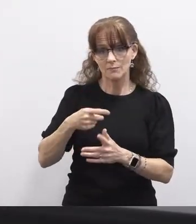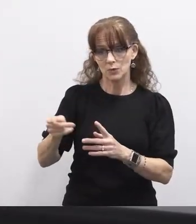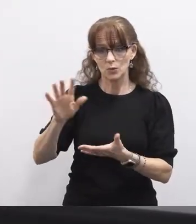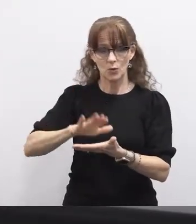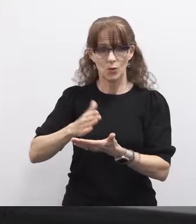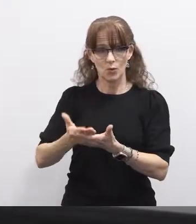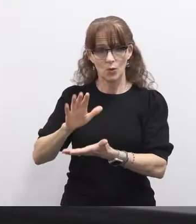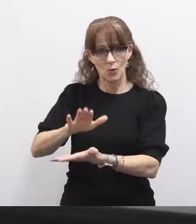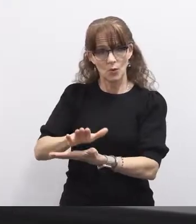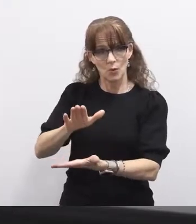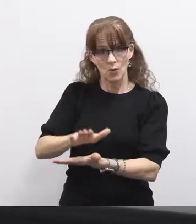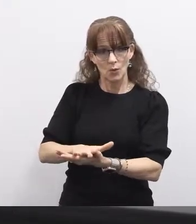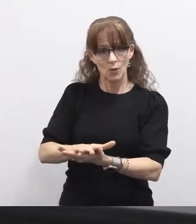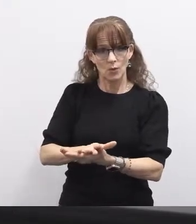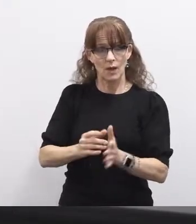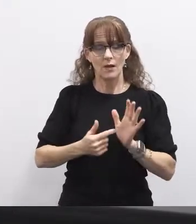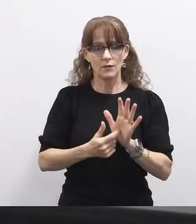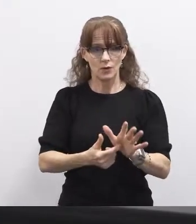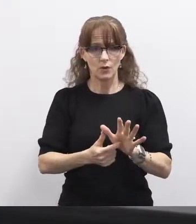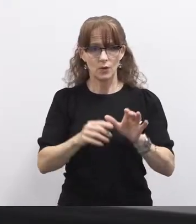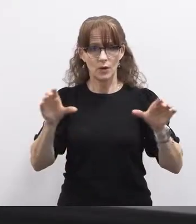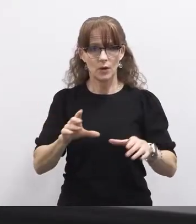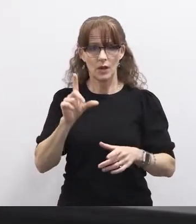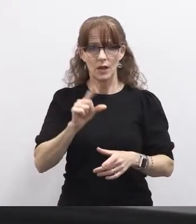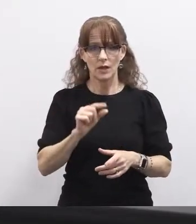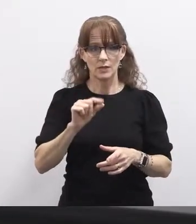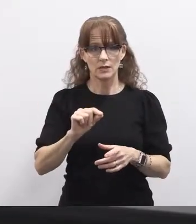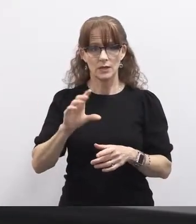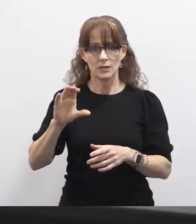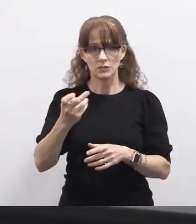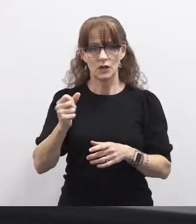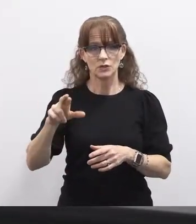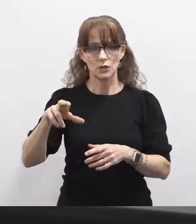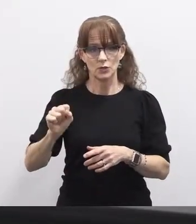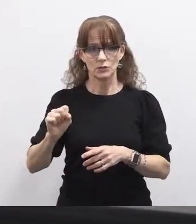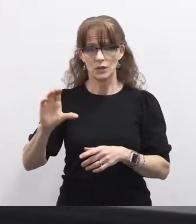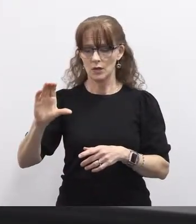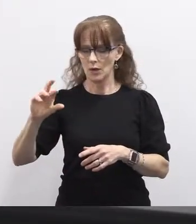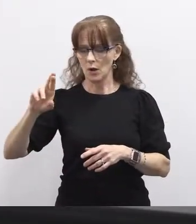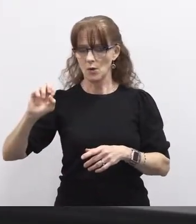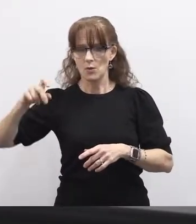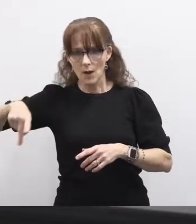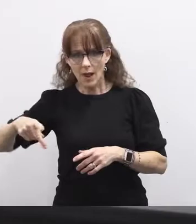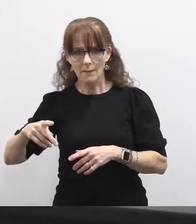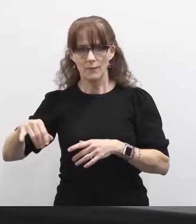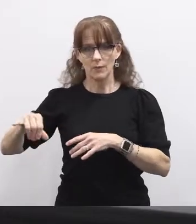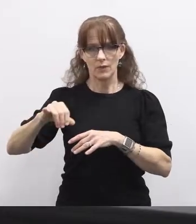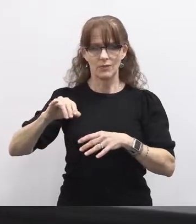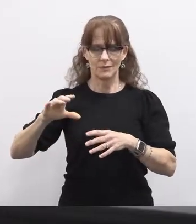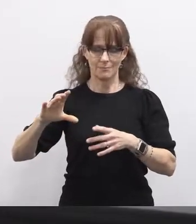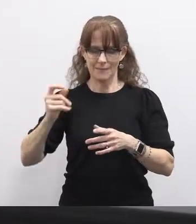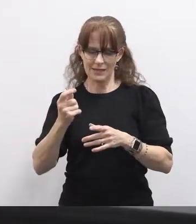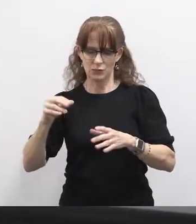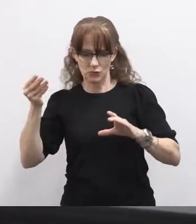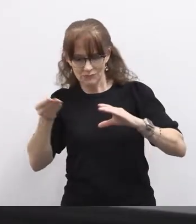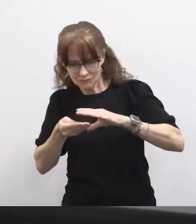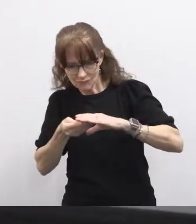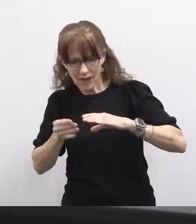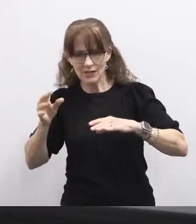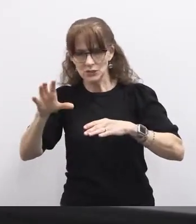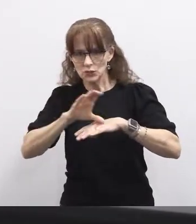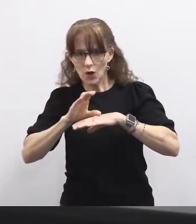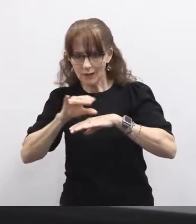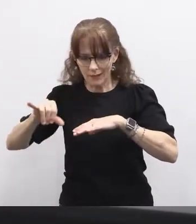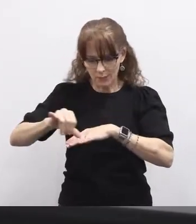prove their ability to recreate chicken, chaucers, and a crepe with pastry cream and chocolate drizzle. Browning